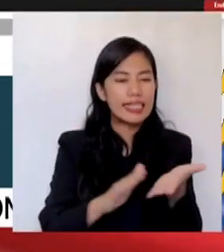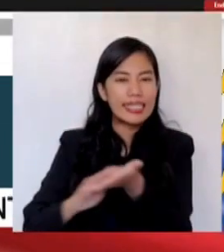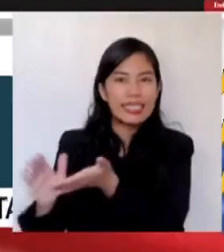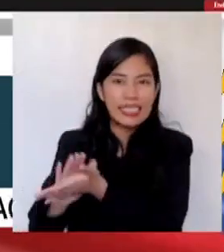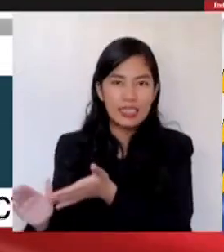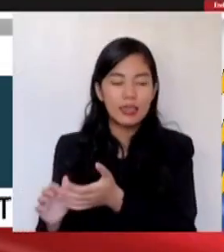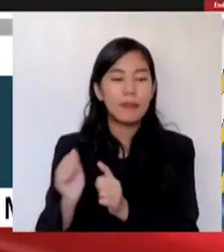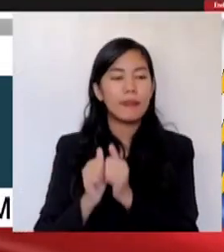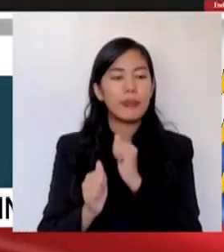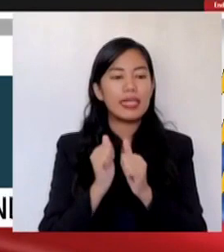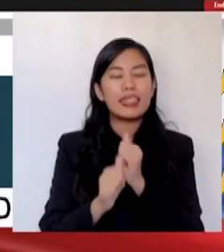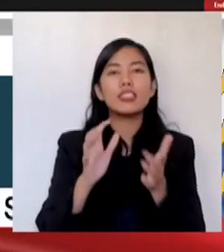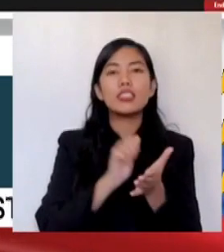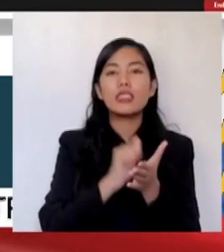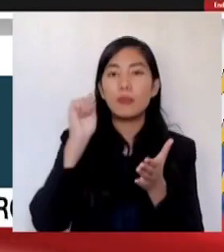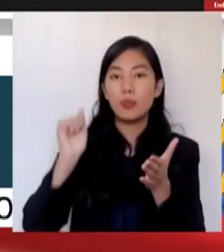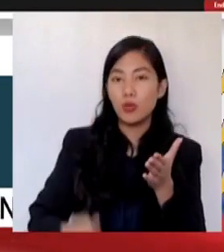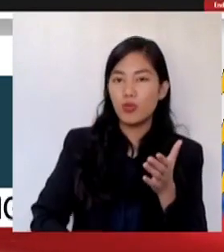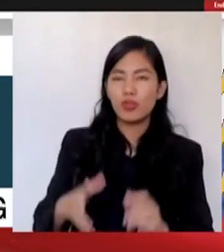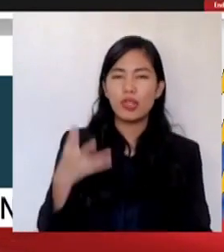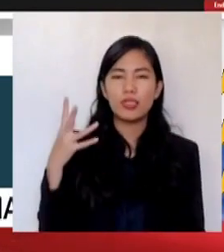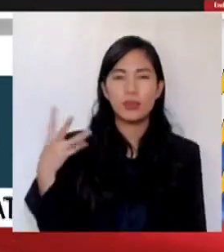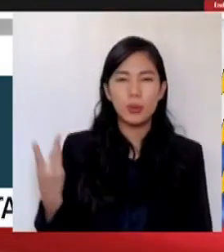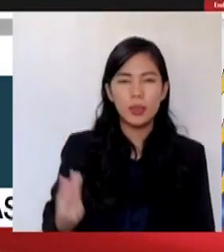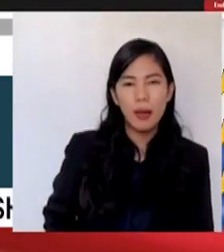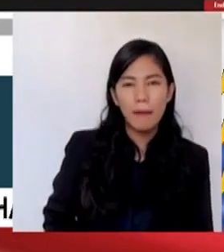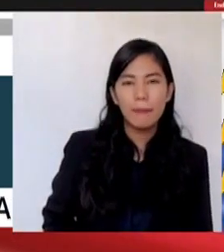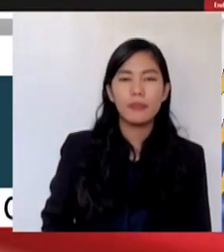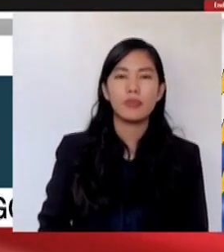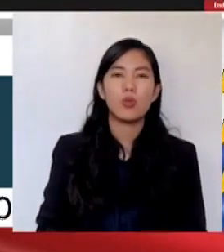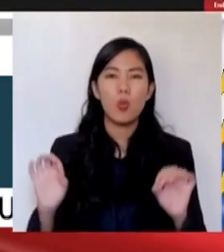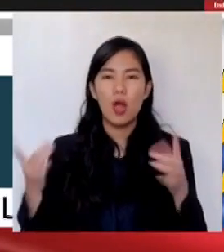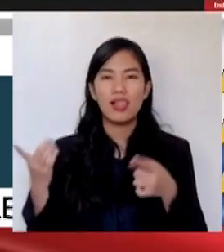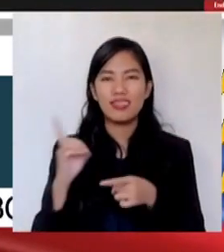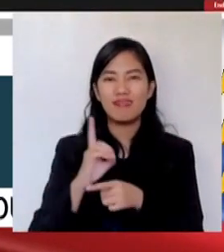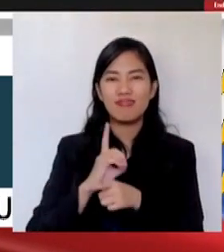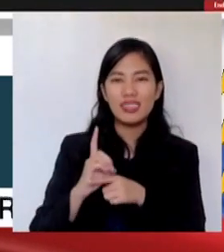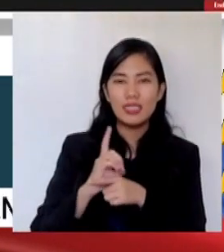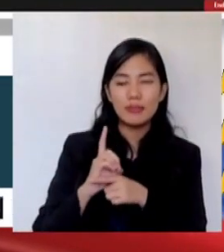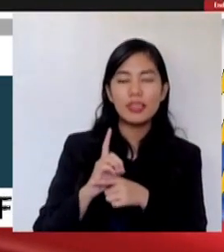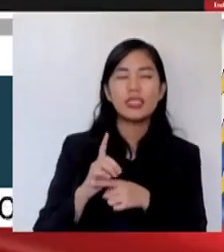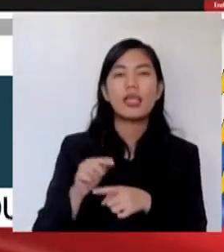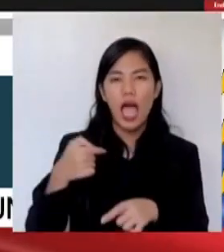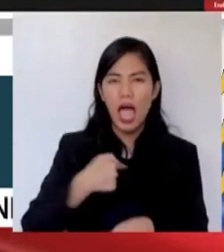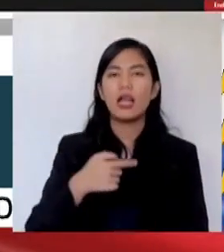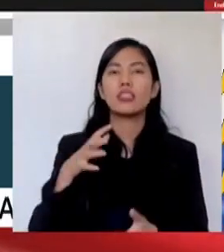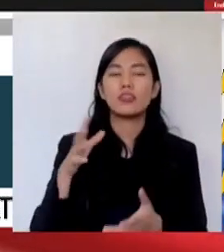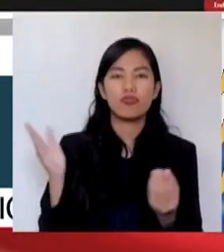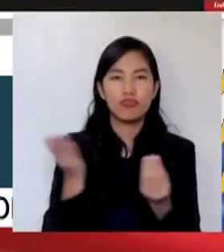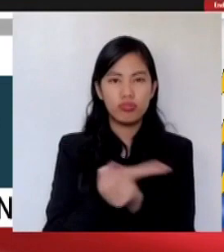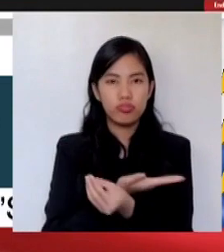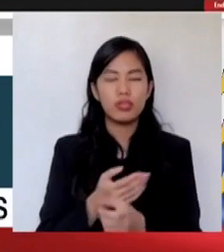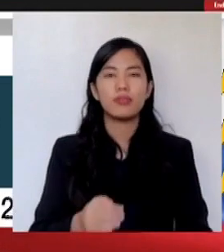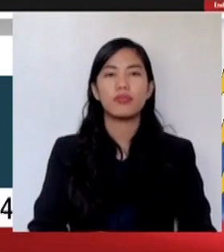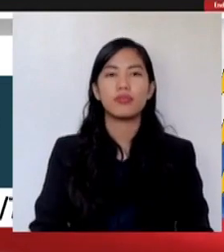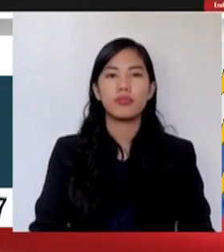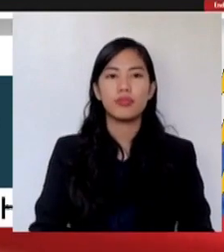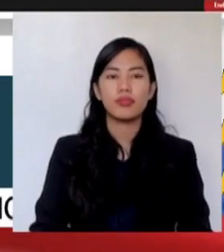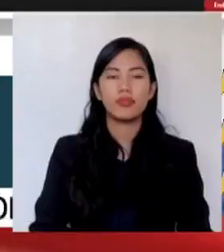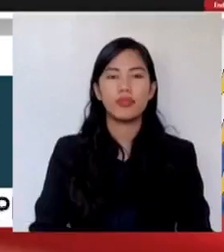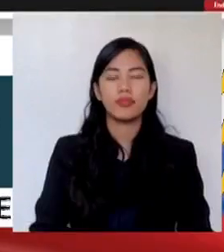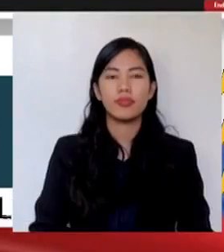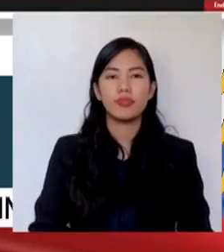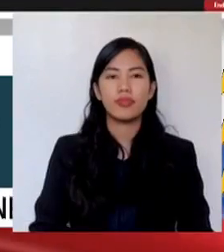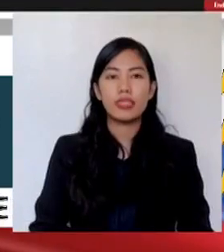mga inept, corrupt, at undisciplined government officials and employees. Our arsenal is a science-based,